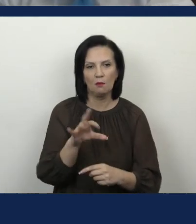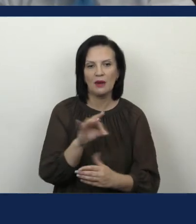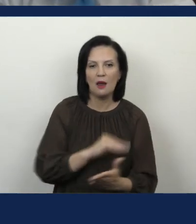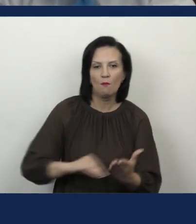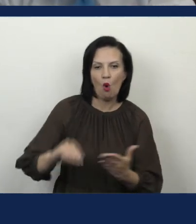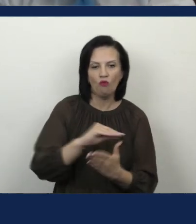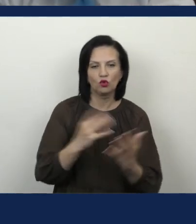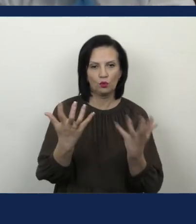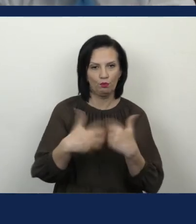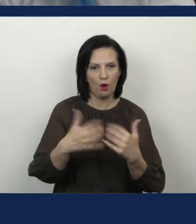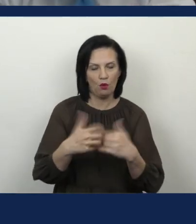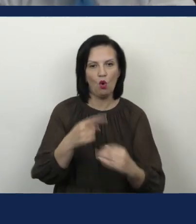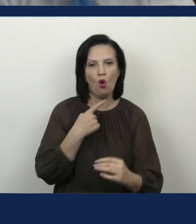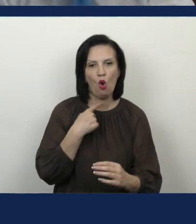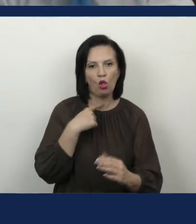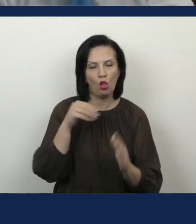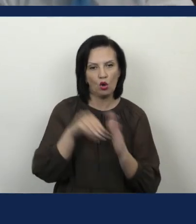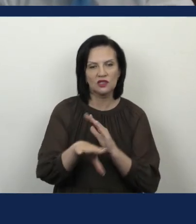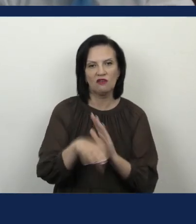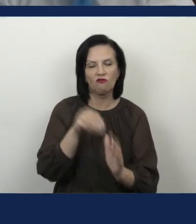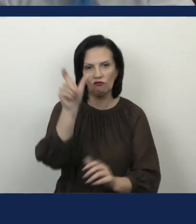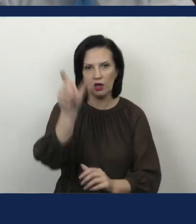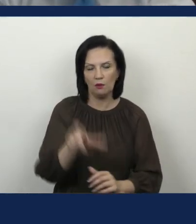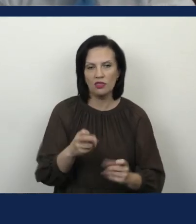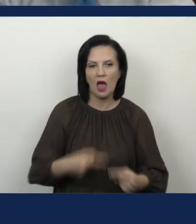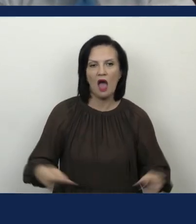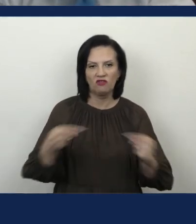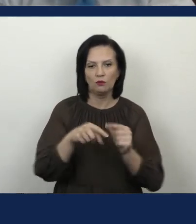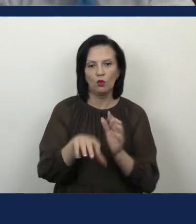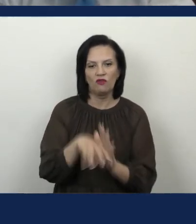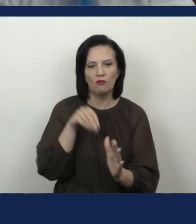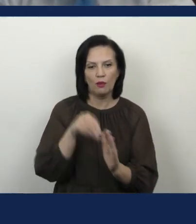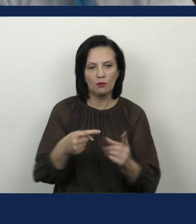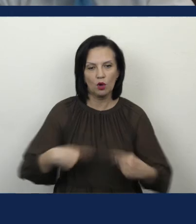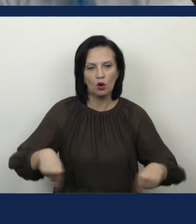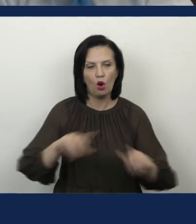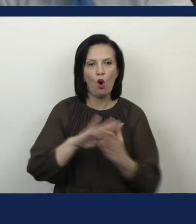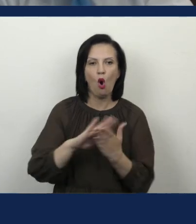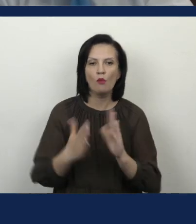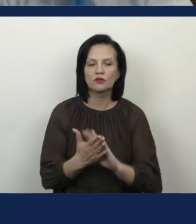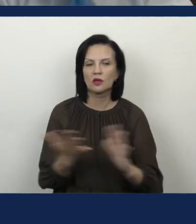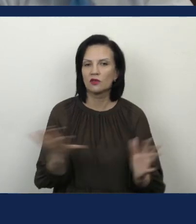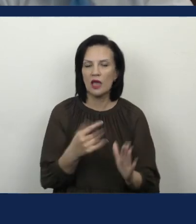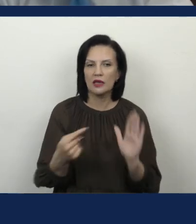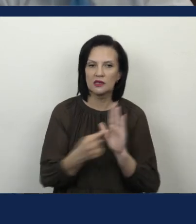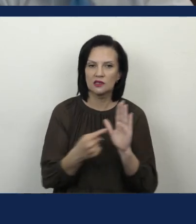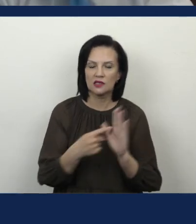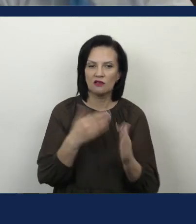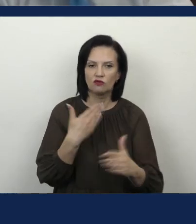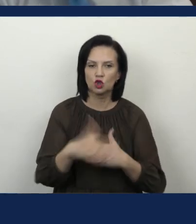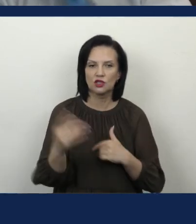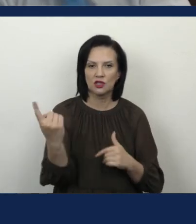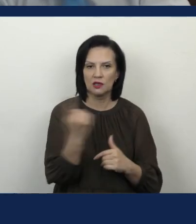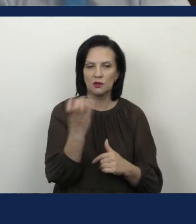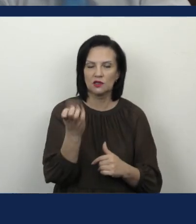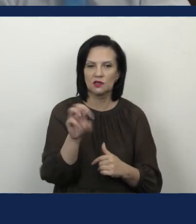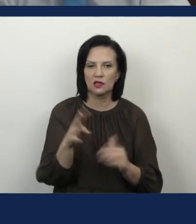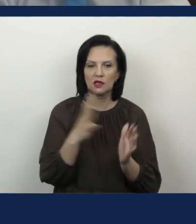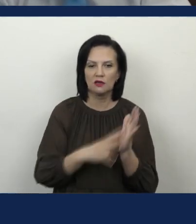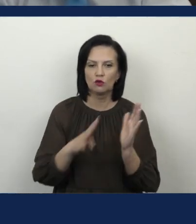was invalid only when it recalculates the number of votes at a certain precinct and finds